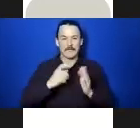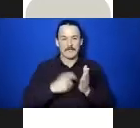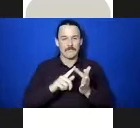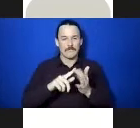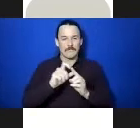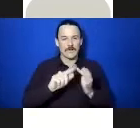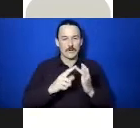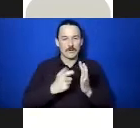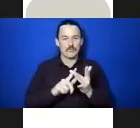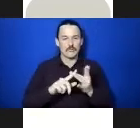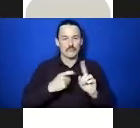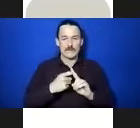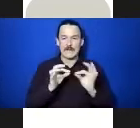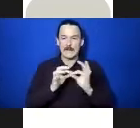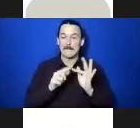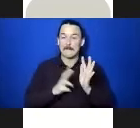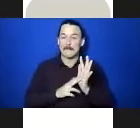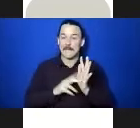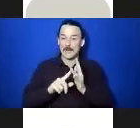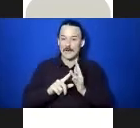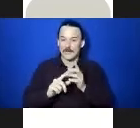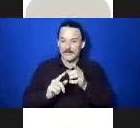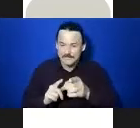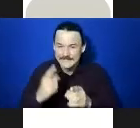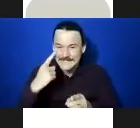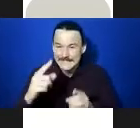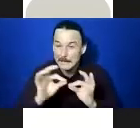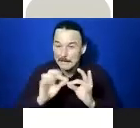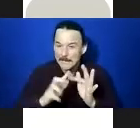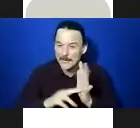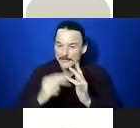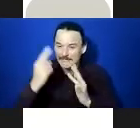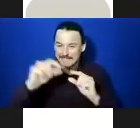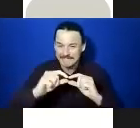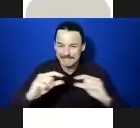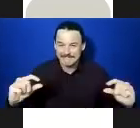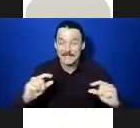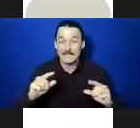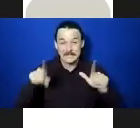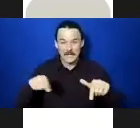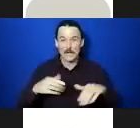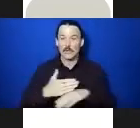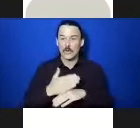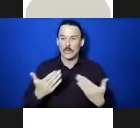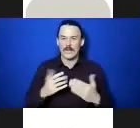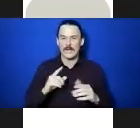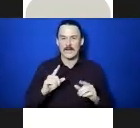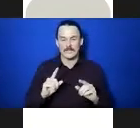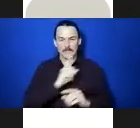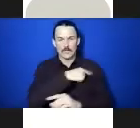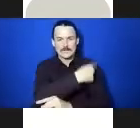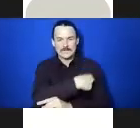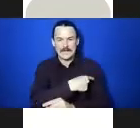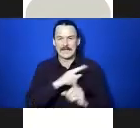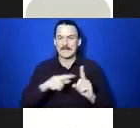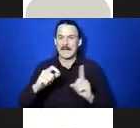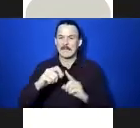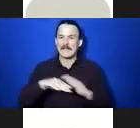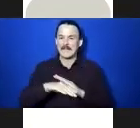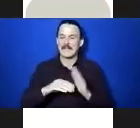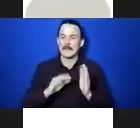here, and he began work in the first aid department of Turner and Seymour Company. He disappeared